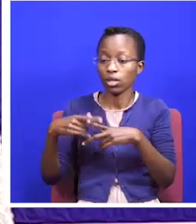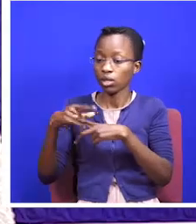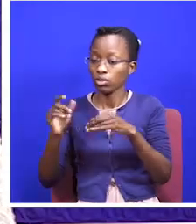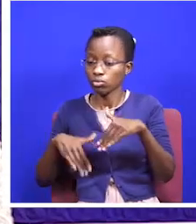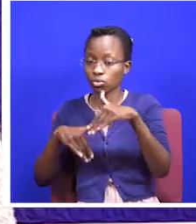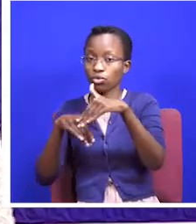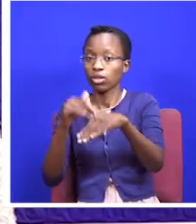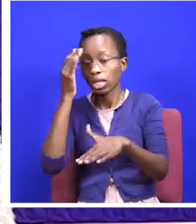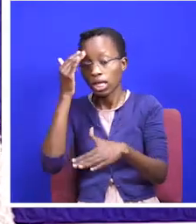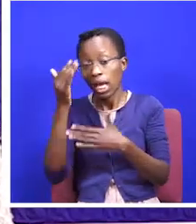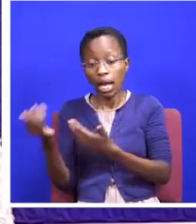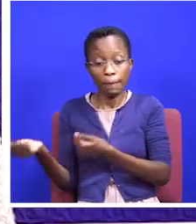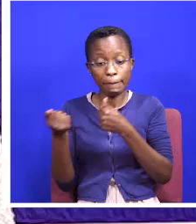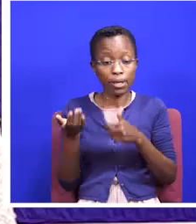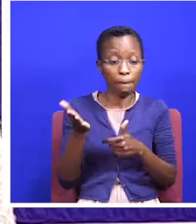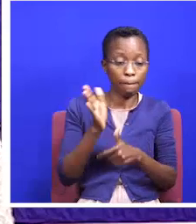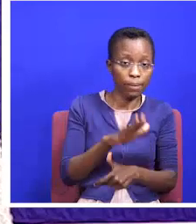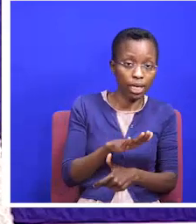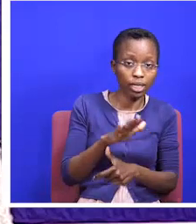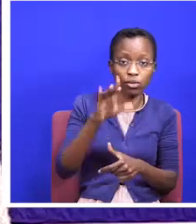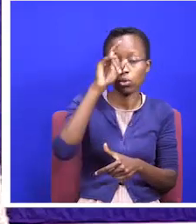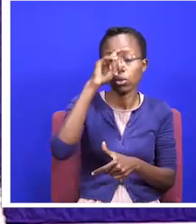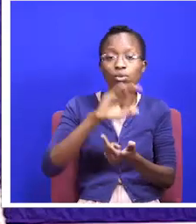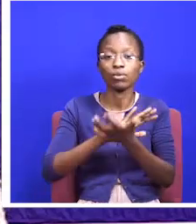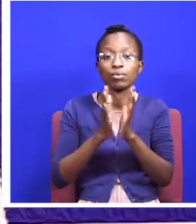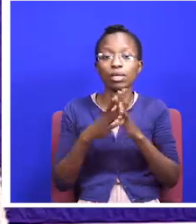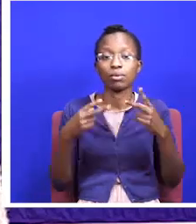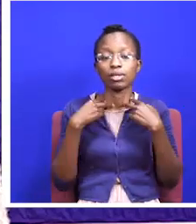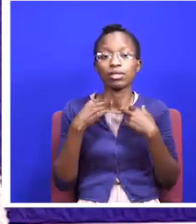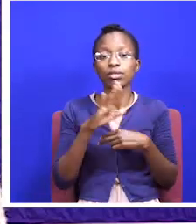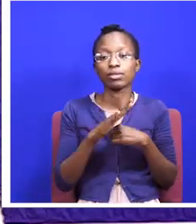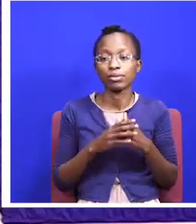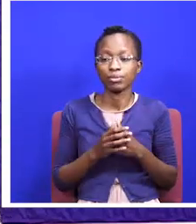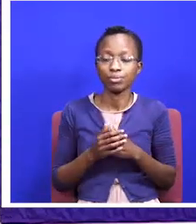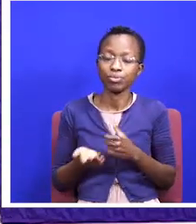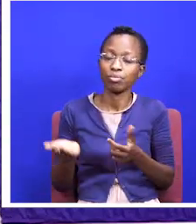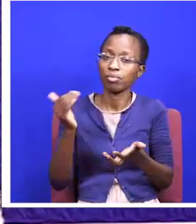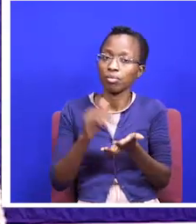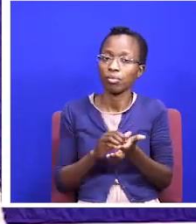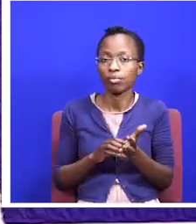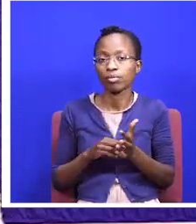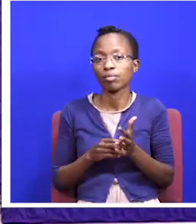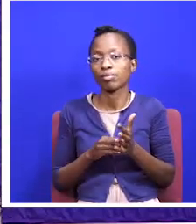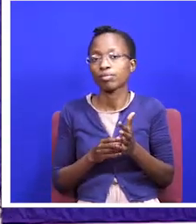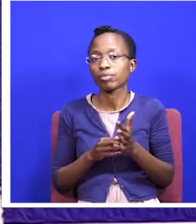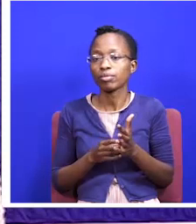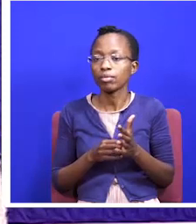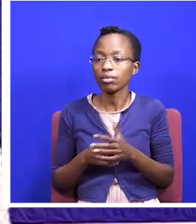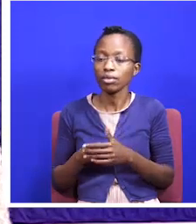he would go chase after them and bring them back to Egypt to be his slaves once